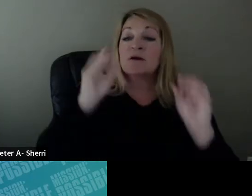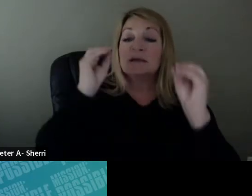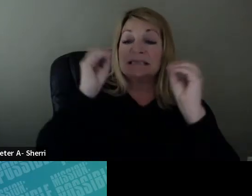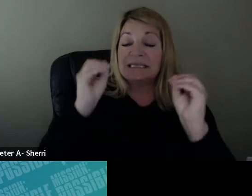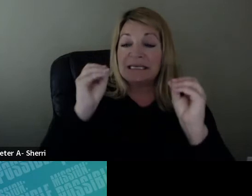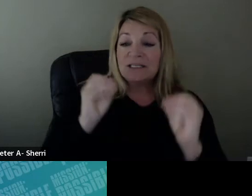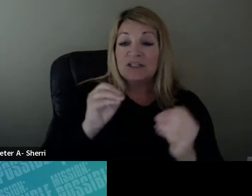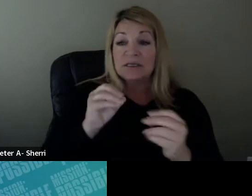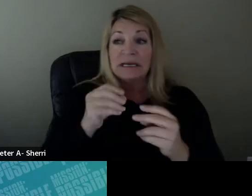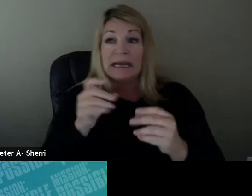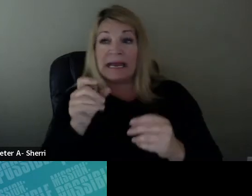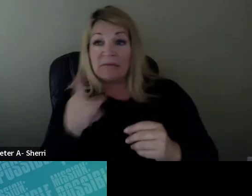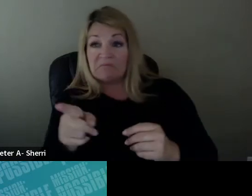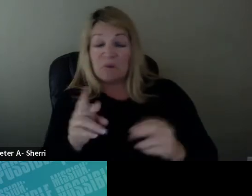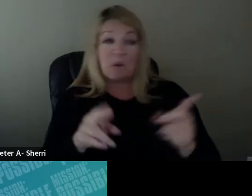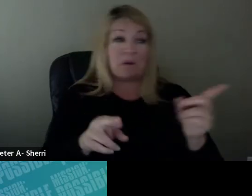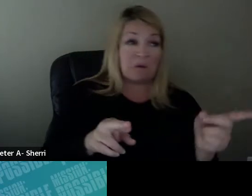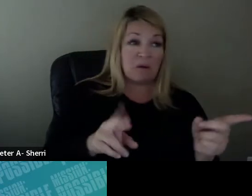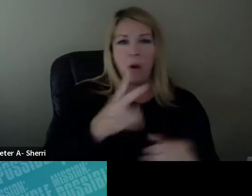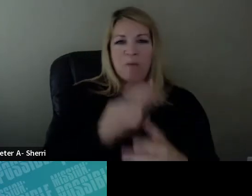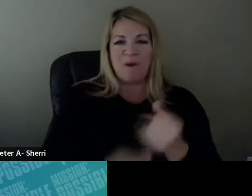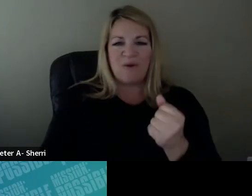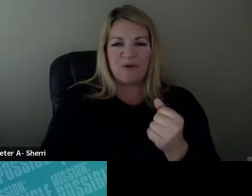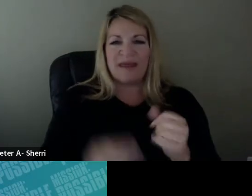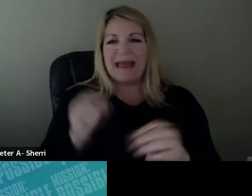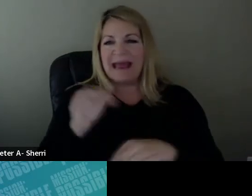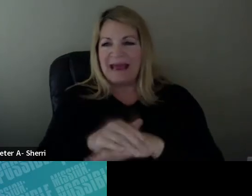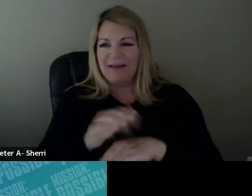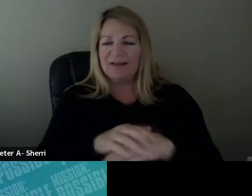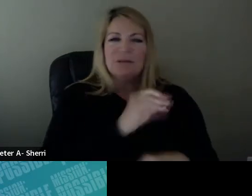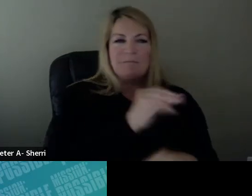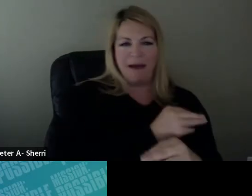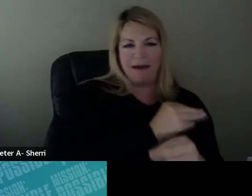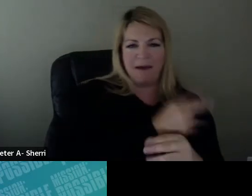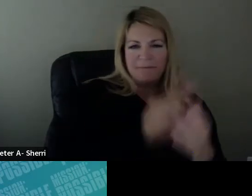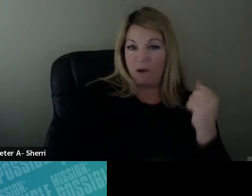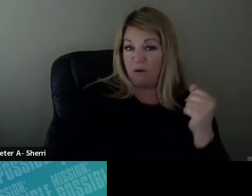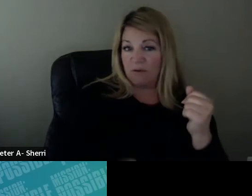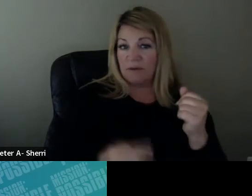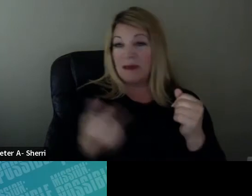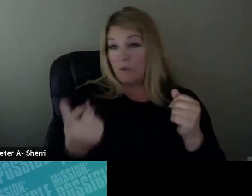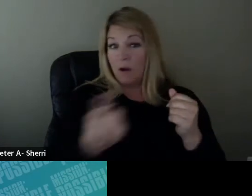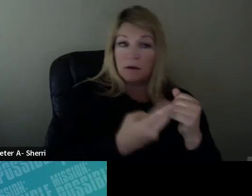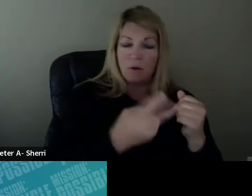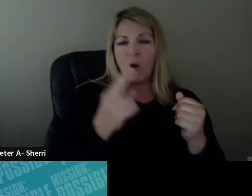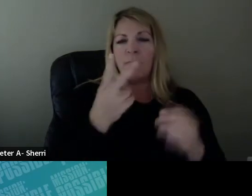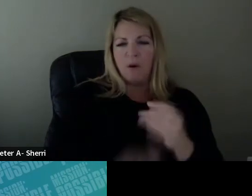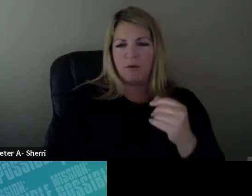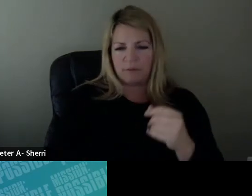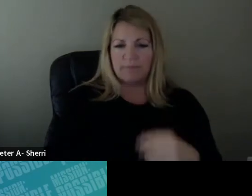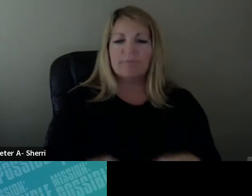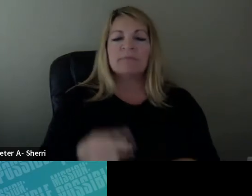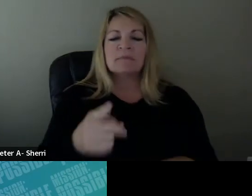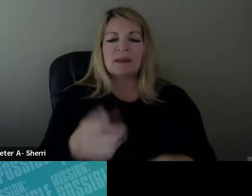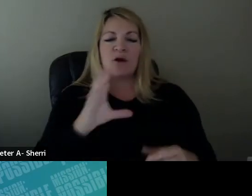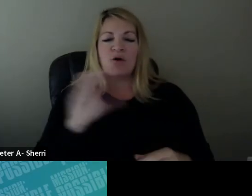or both English language arts and math. This school year 2 is that we are focusing on